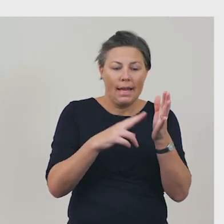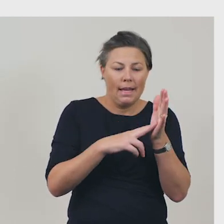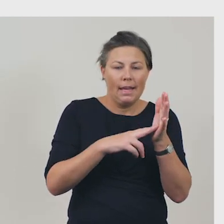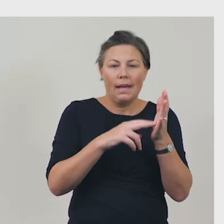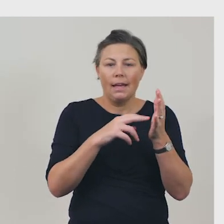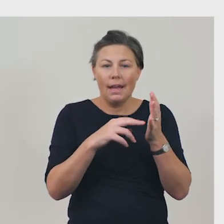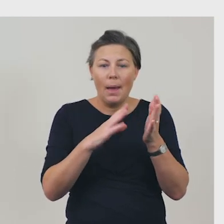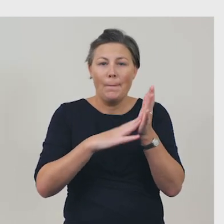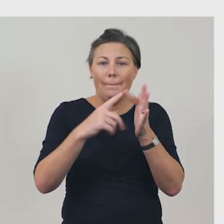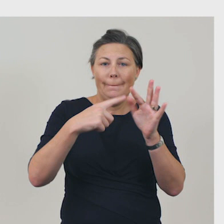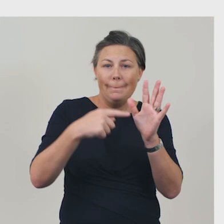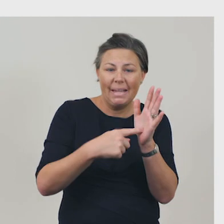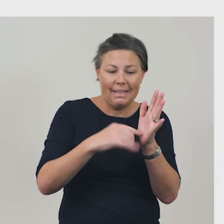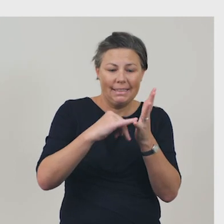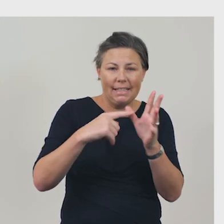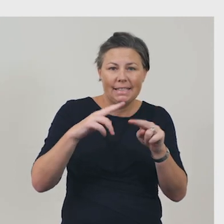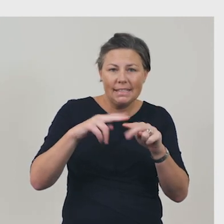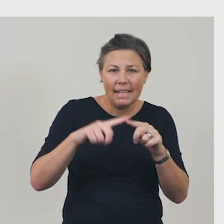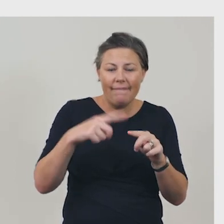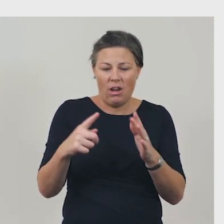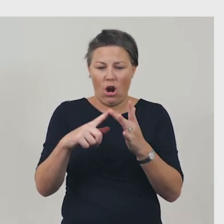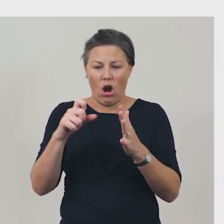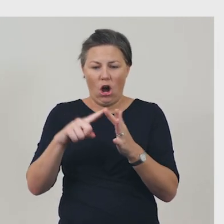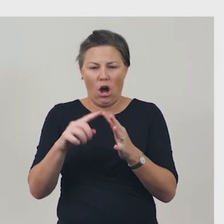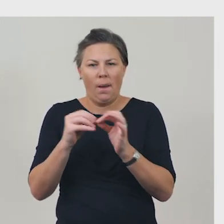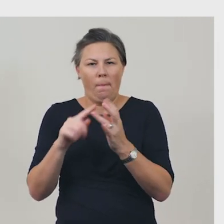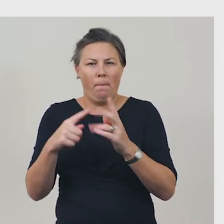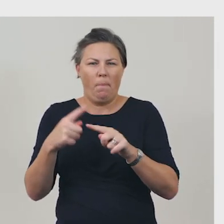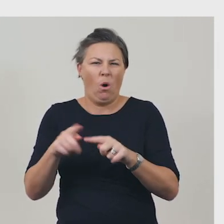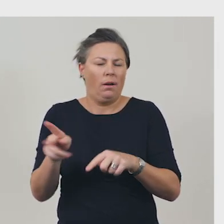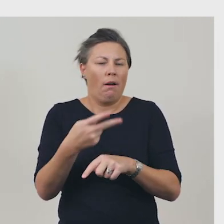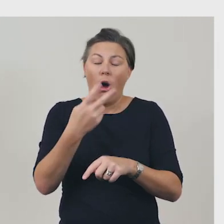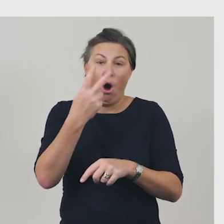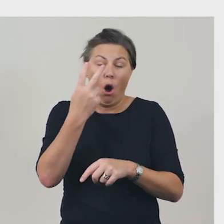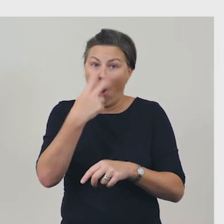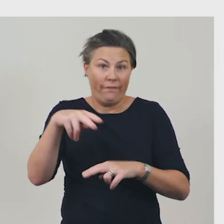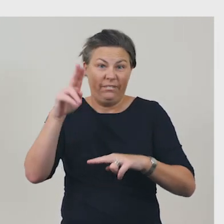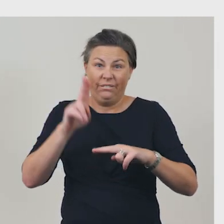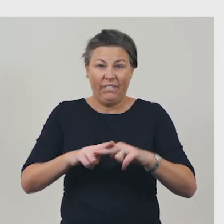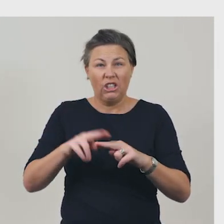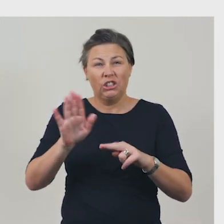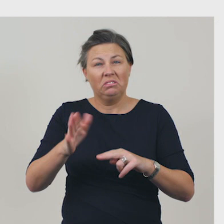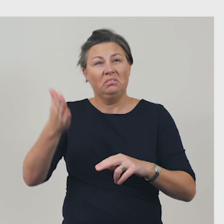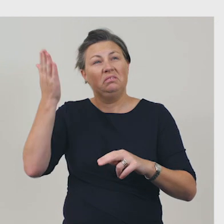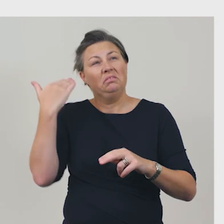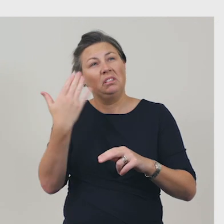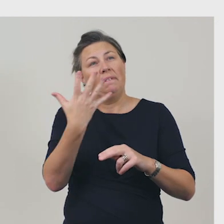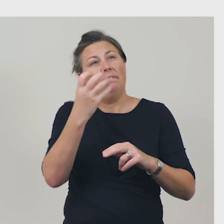show that this text was written in the past, most likely sometime between the 1920s and 1950s or